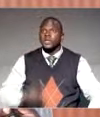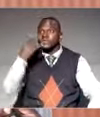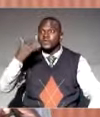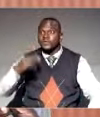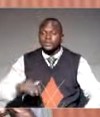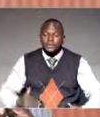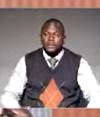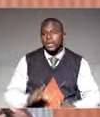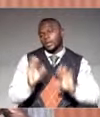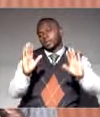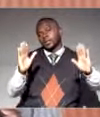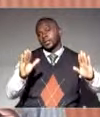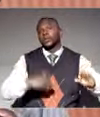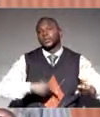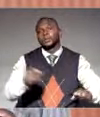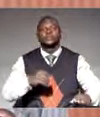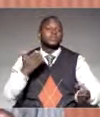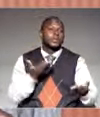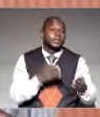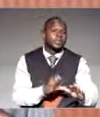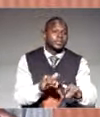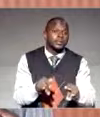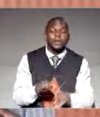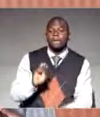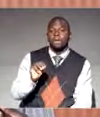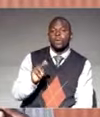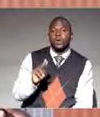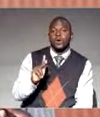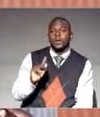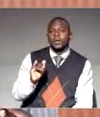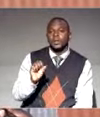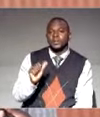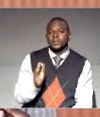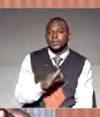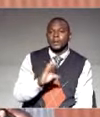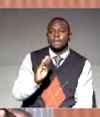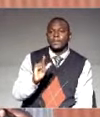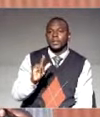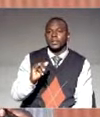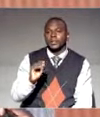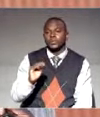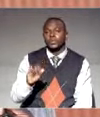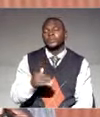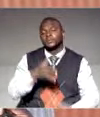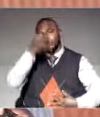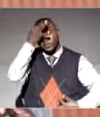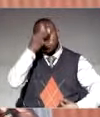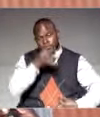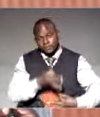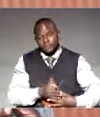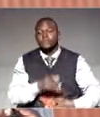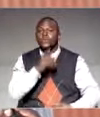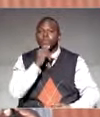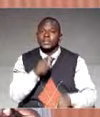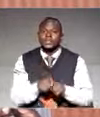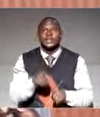bamukamwa n'amugamba bagende bakutte. Musajja ono Yosefu Mukasa Balikudembe yali musajja mukiriza era n'agamba